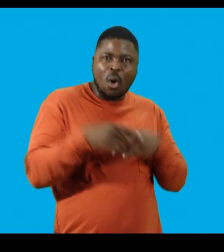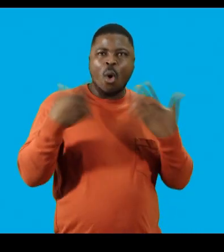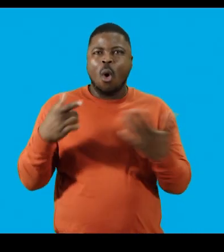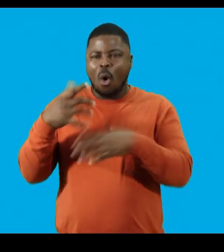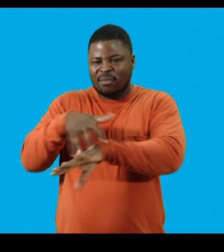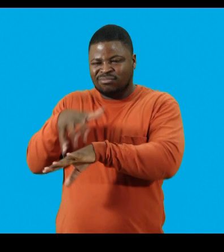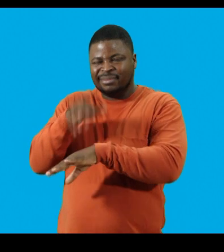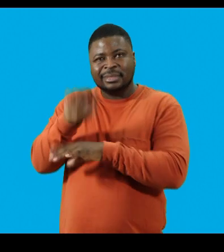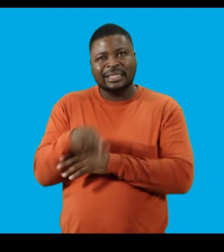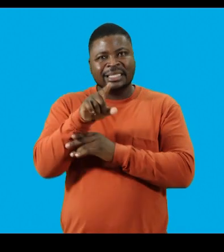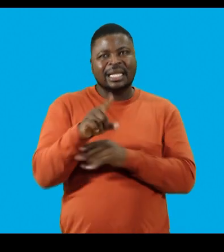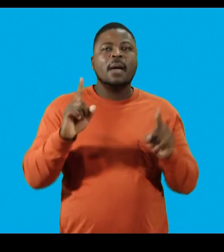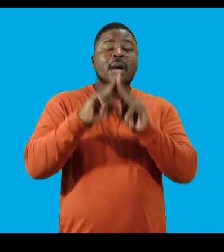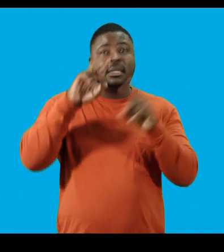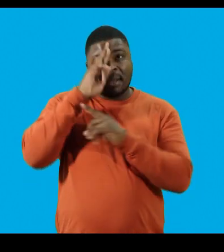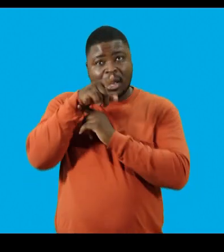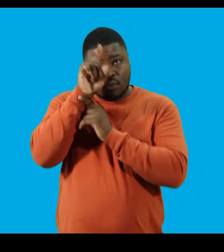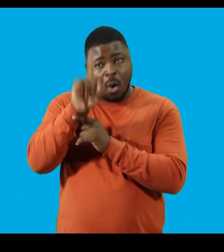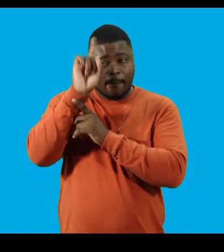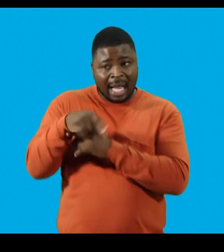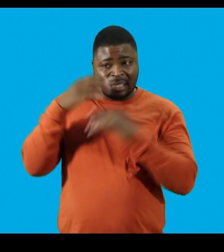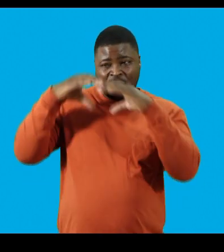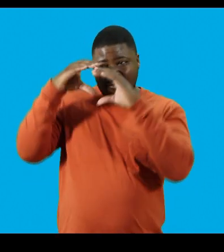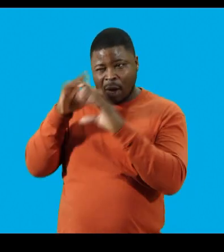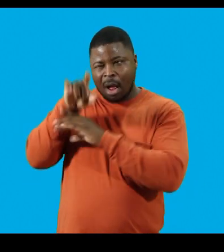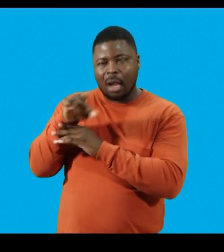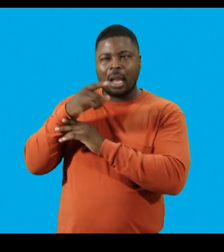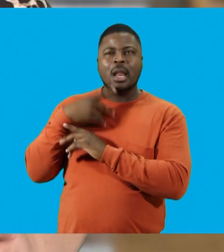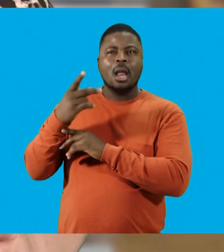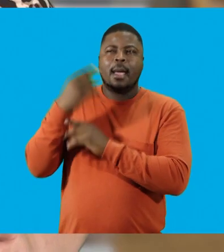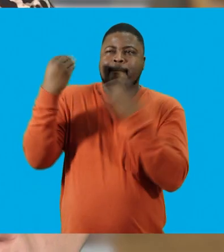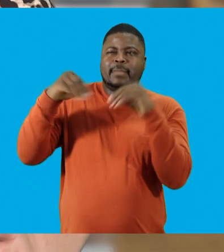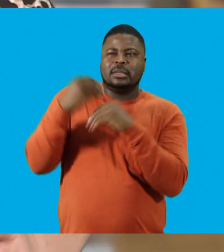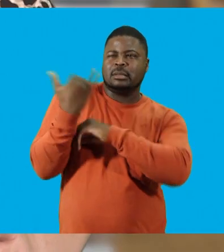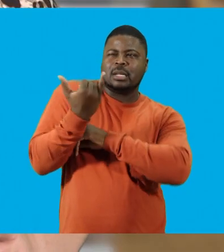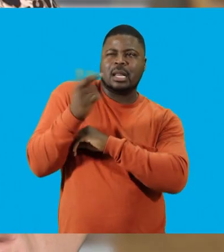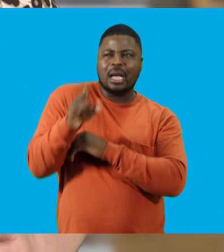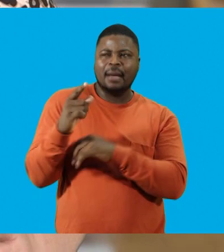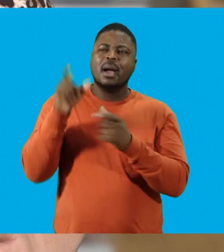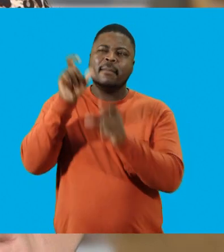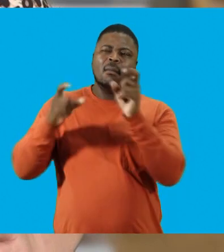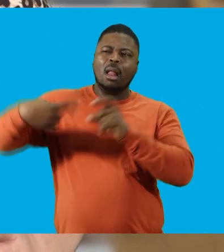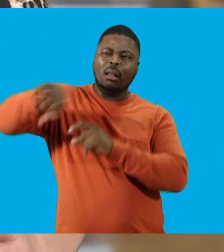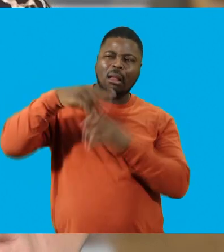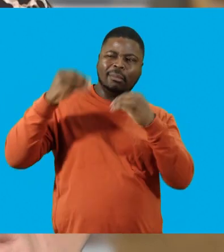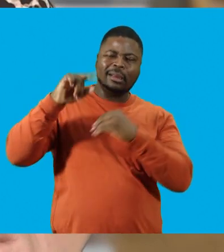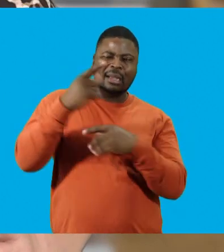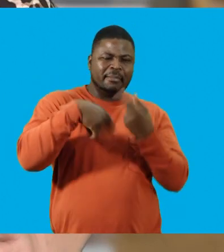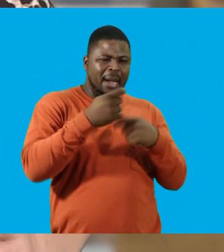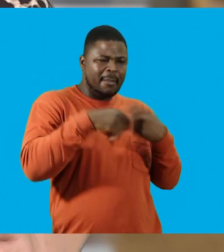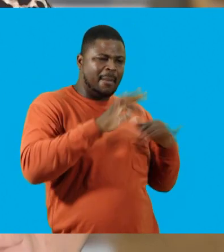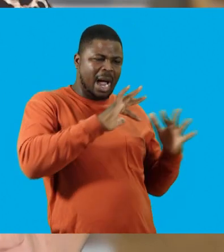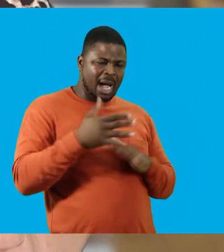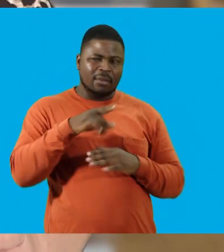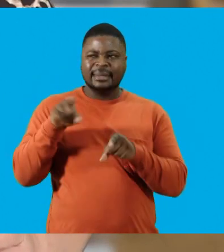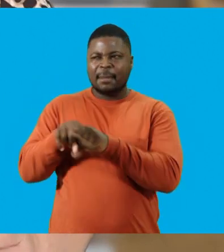context, you need to go and look at these businesses so that you know what type of expenses and income